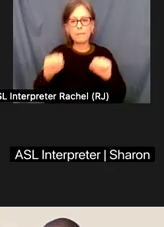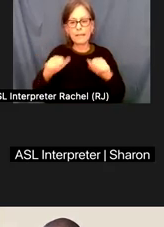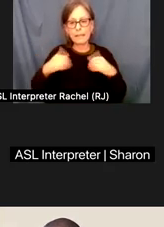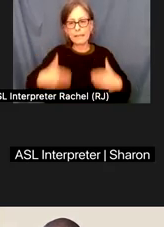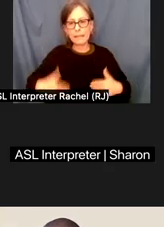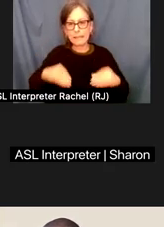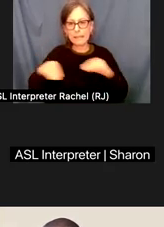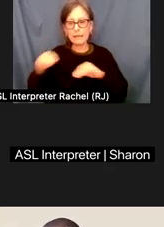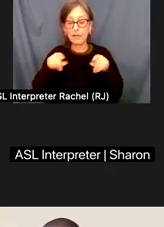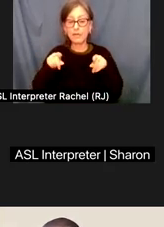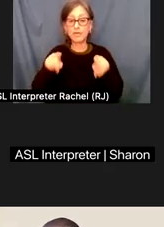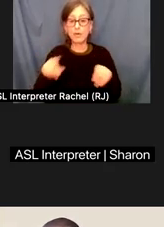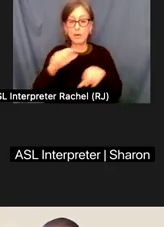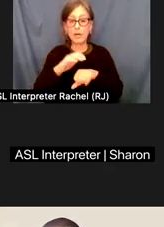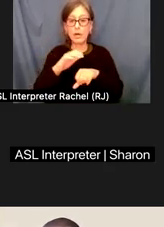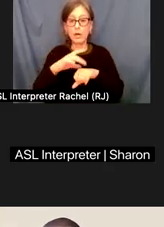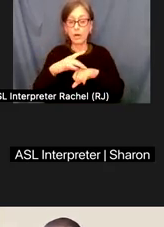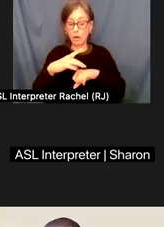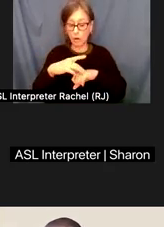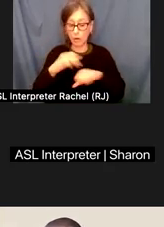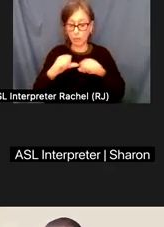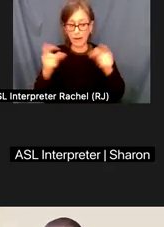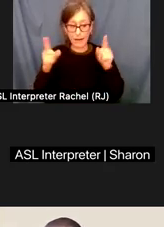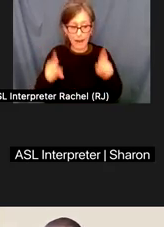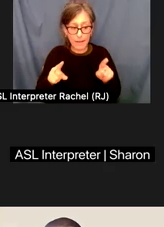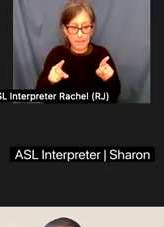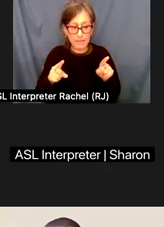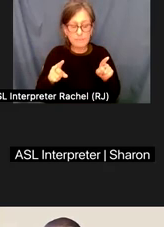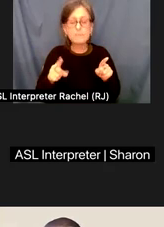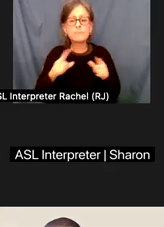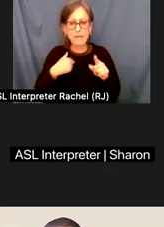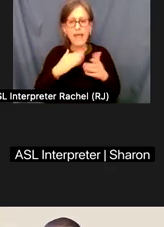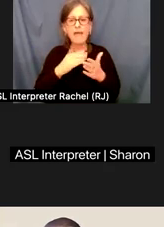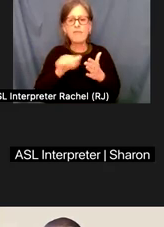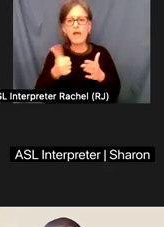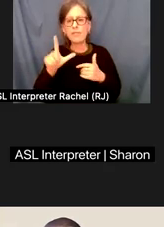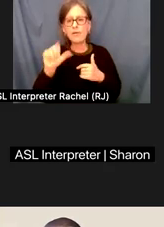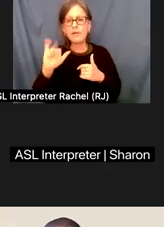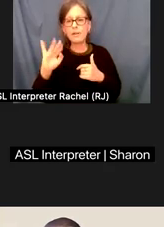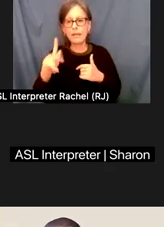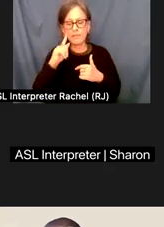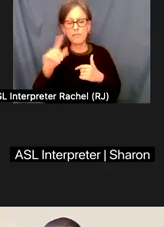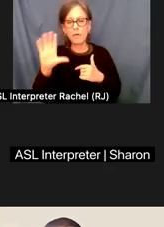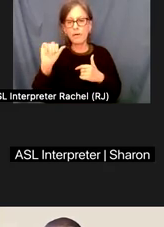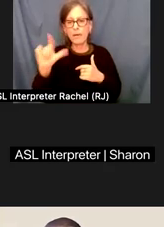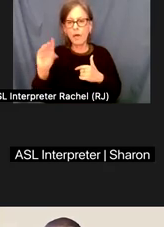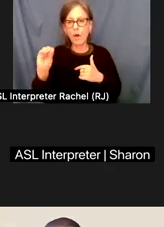what to do during an earthquake. And though there's some links to some Cal OES resources that broaden that